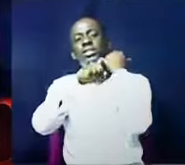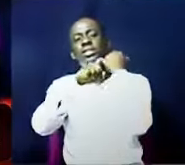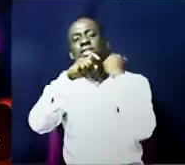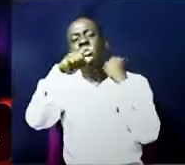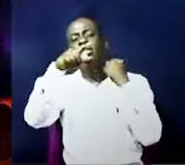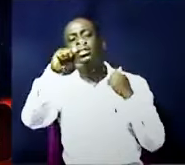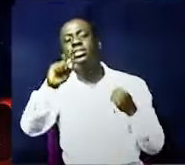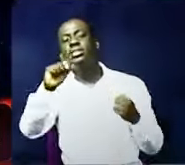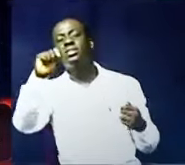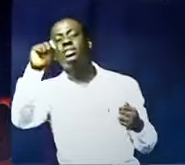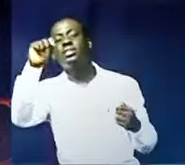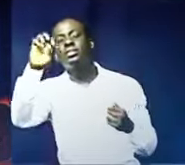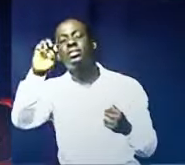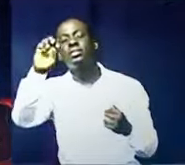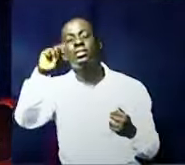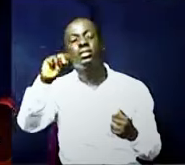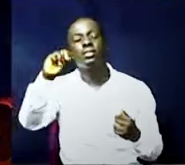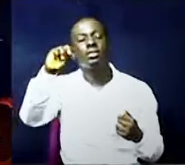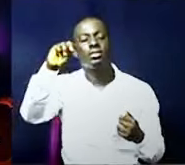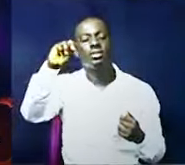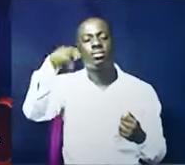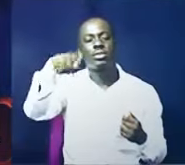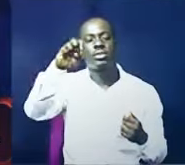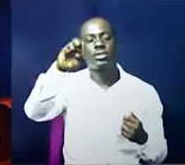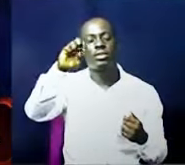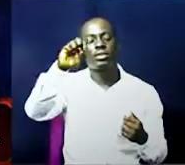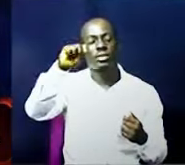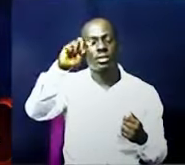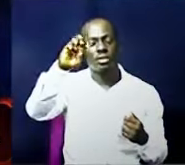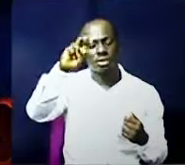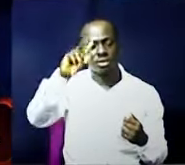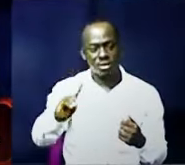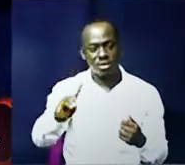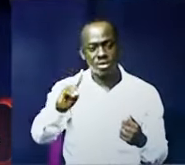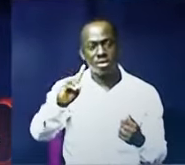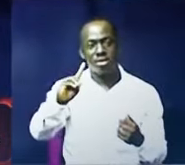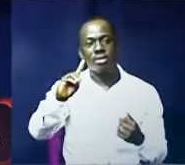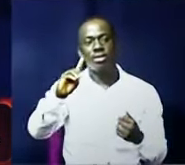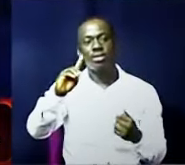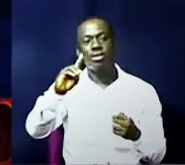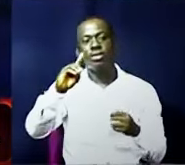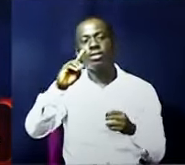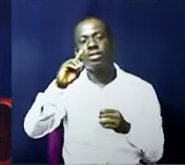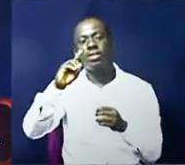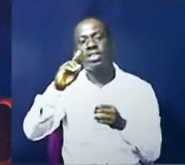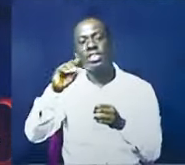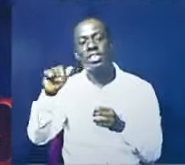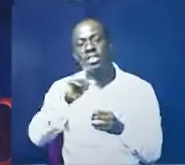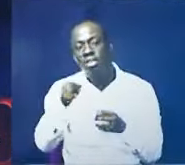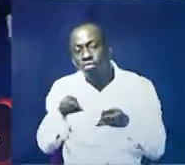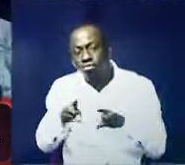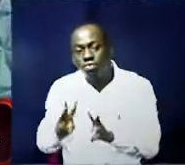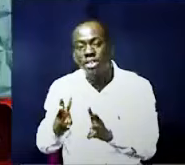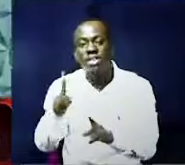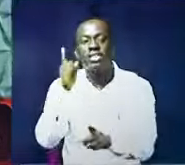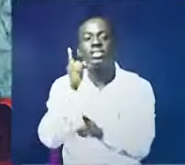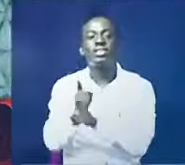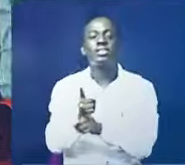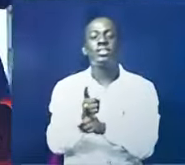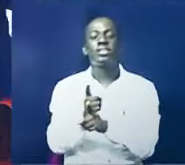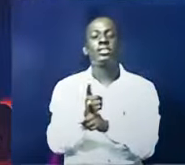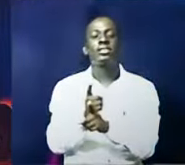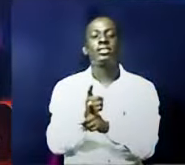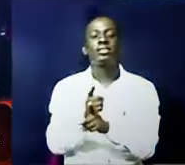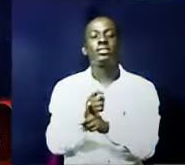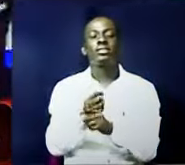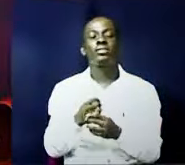osofo penia onim ye mre ye ana onitema mayen nemom de wasona so ade nyina mu seye na